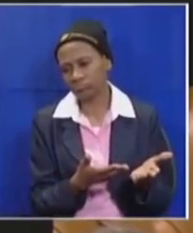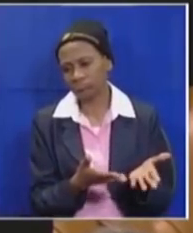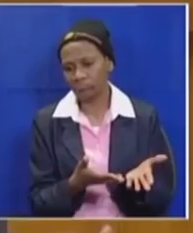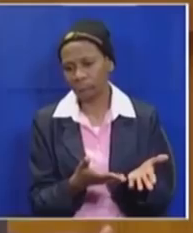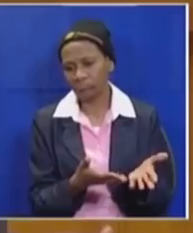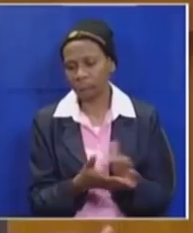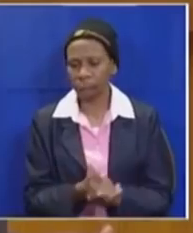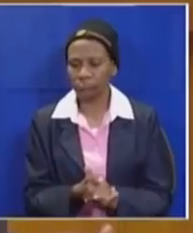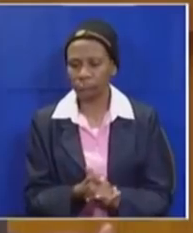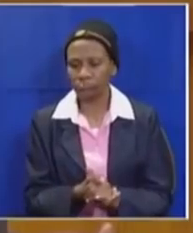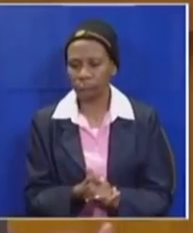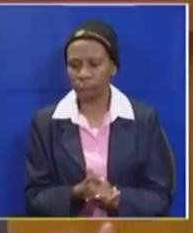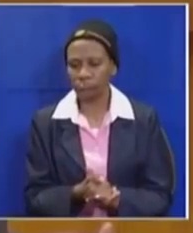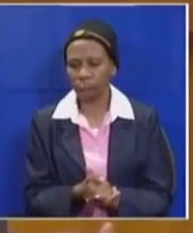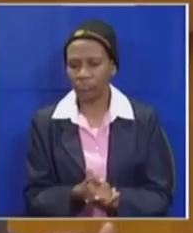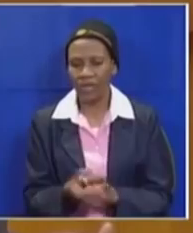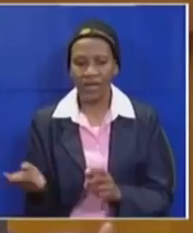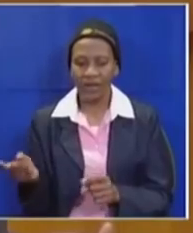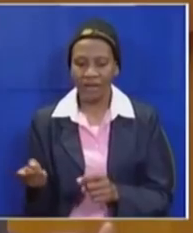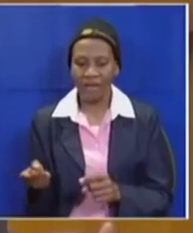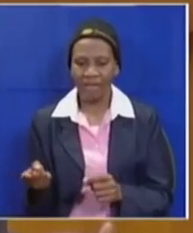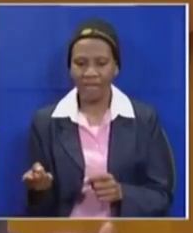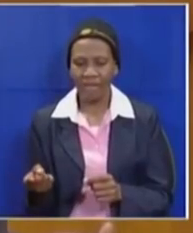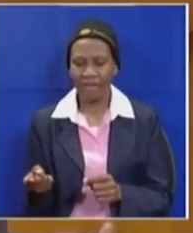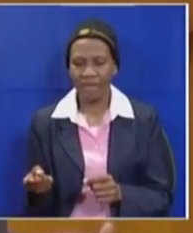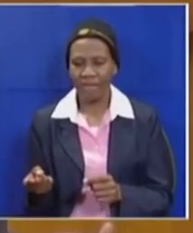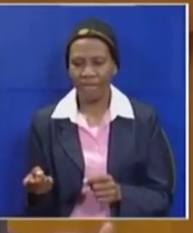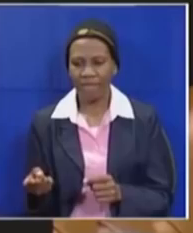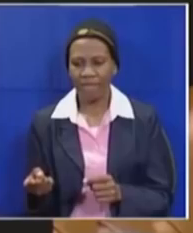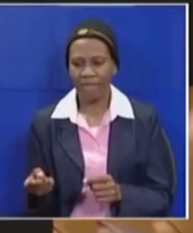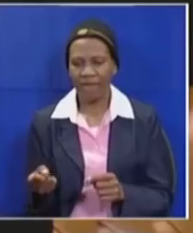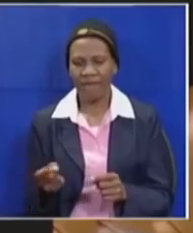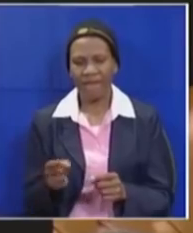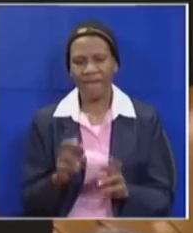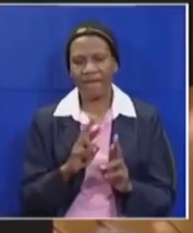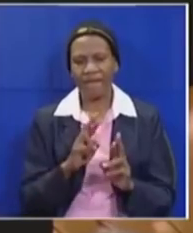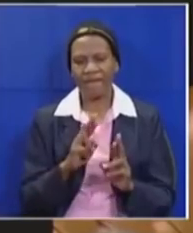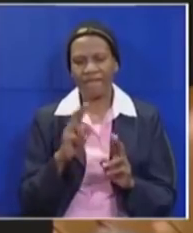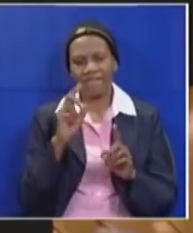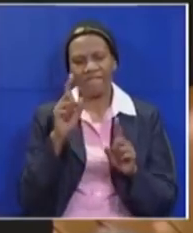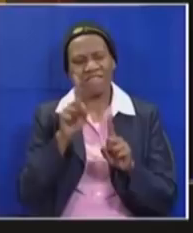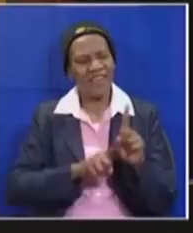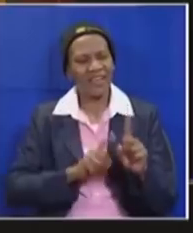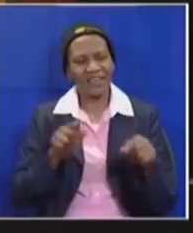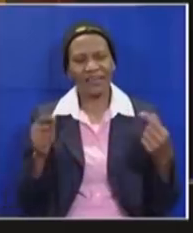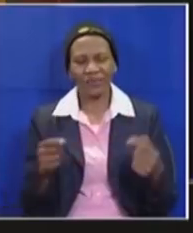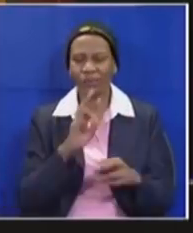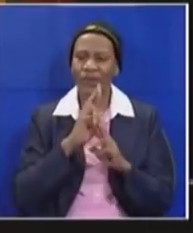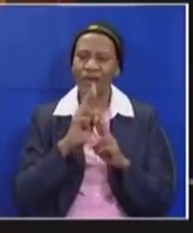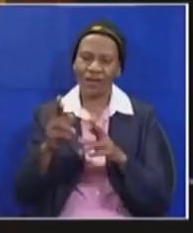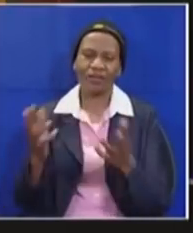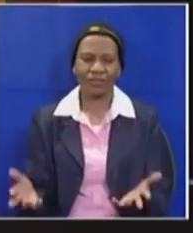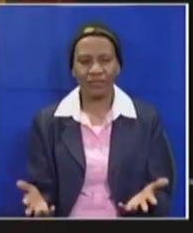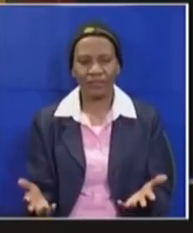amanzi akona yodwa answer Cela uhlale phansi uzosishaya shaya nje cha khulunywa kanjalo honorable